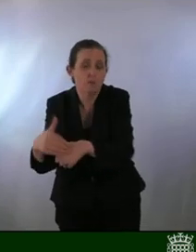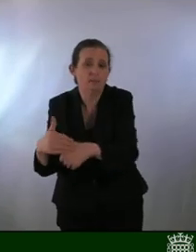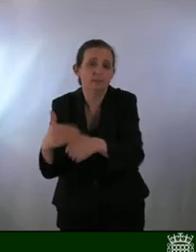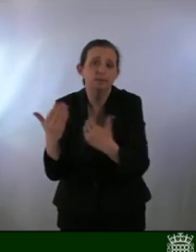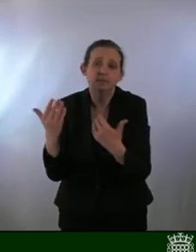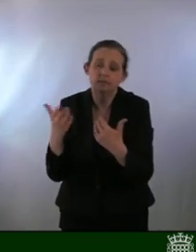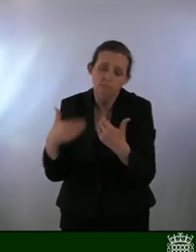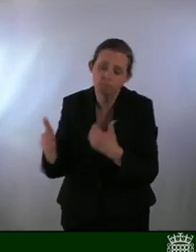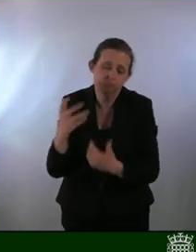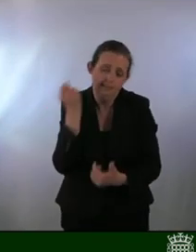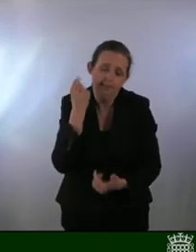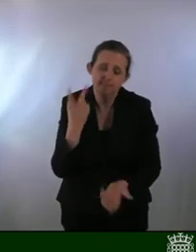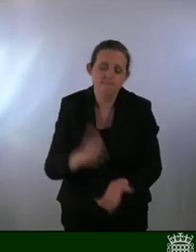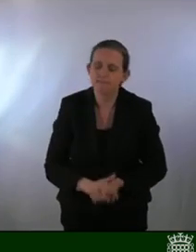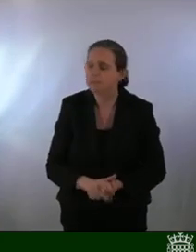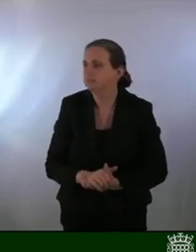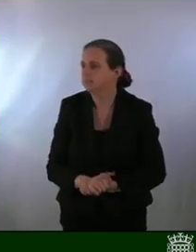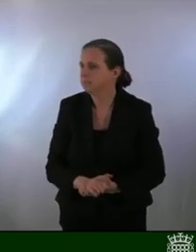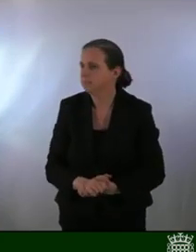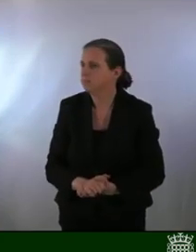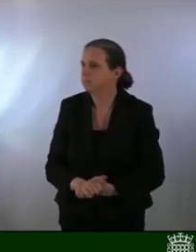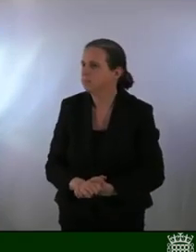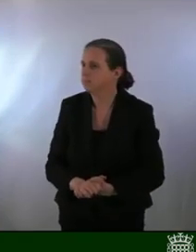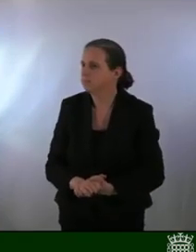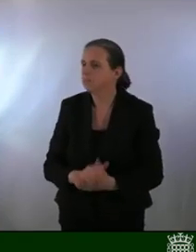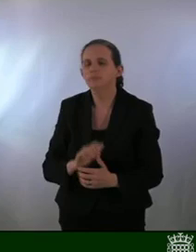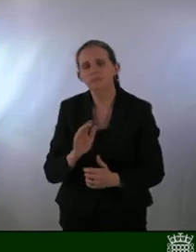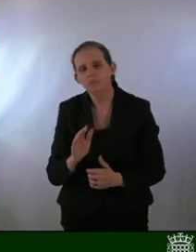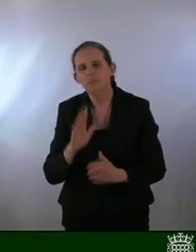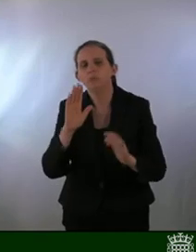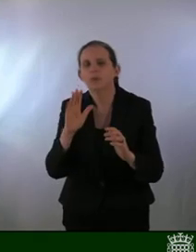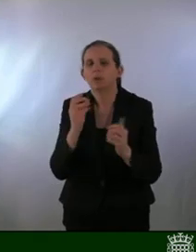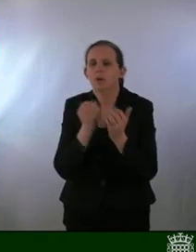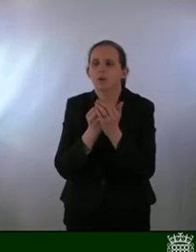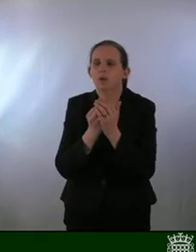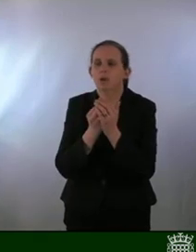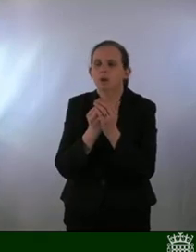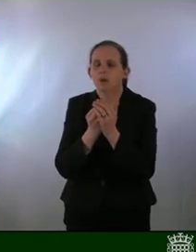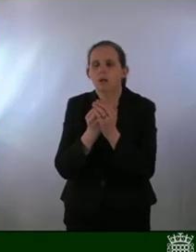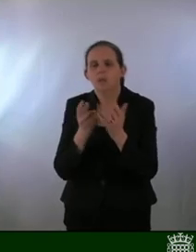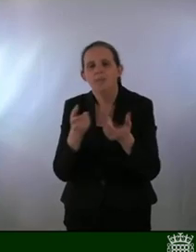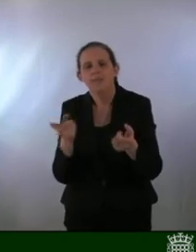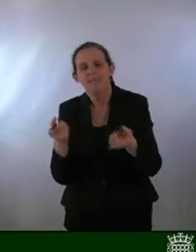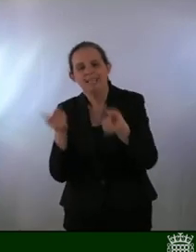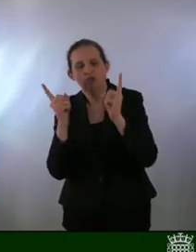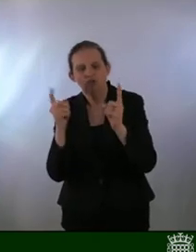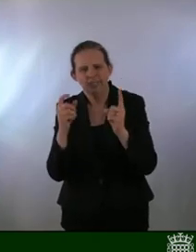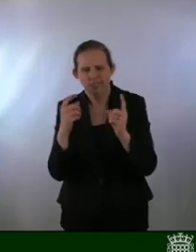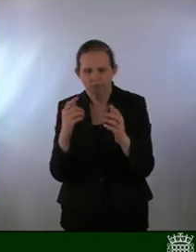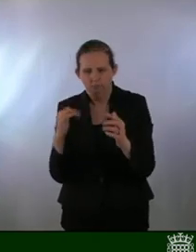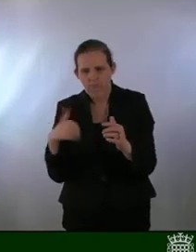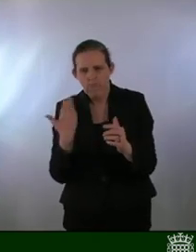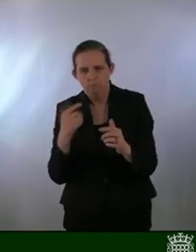for her constituents. Hammond. Thank you, Mr. Speaker. Many of those who the Secretary of State will want to shield at the weekend and